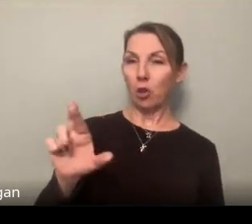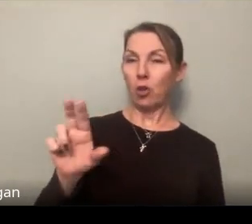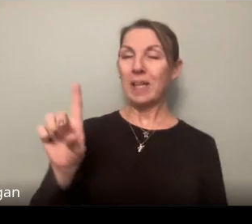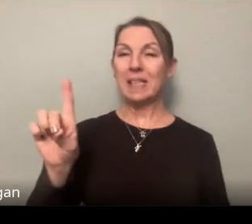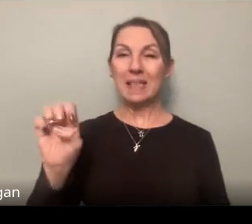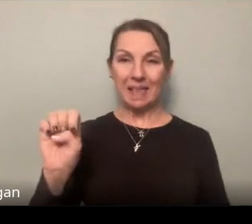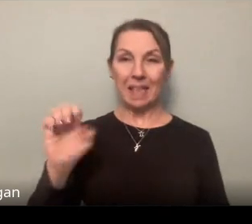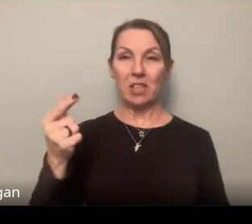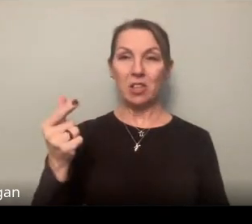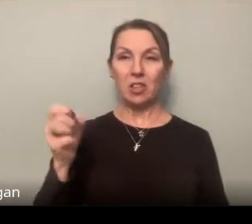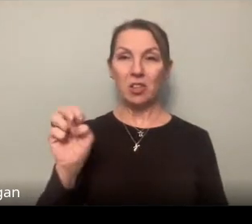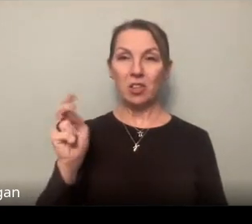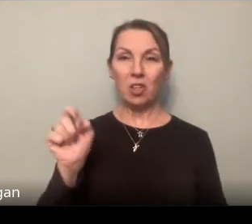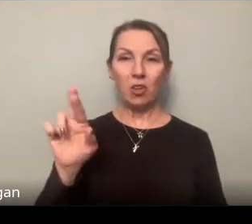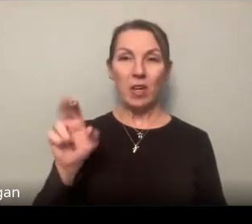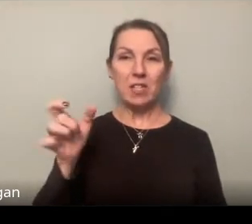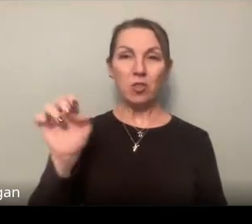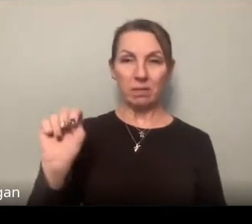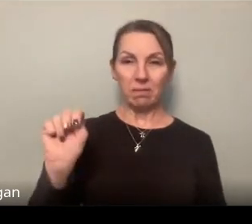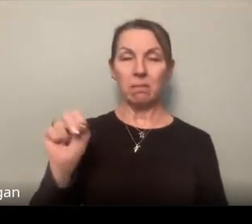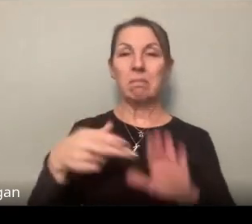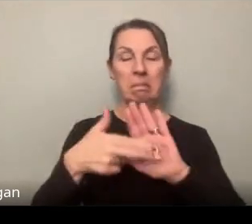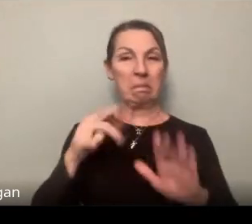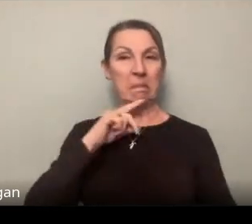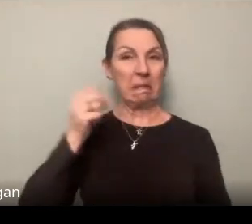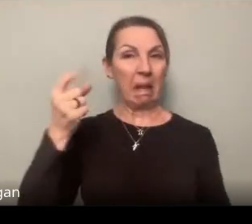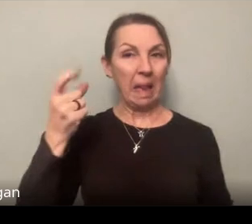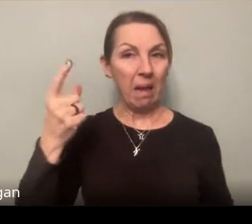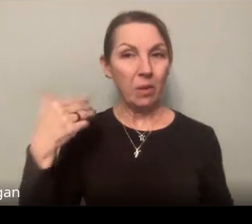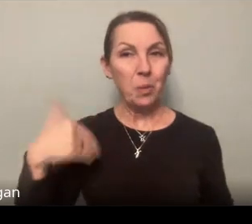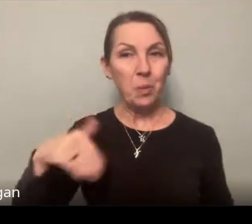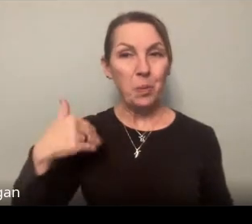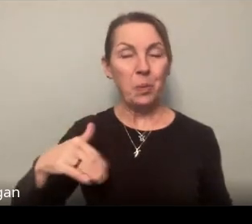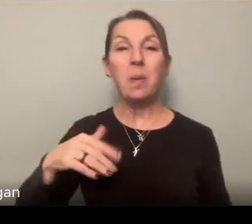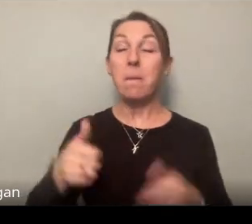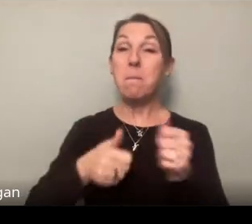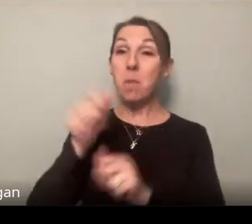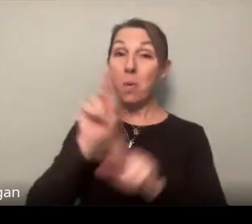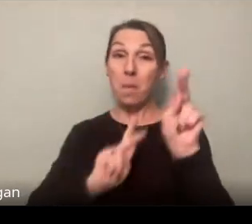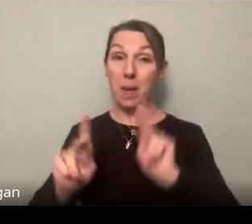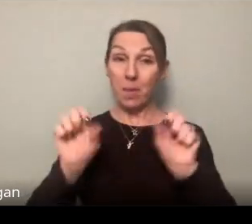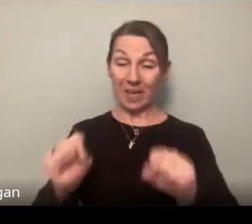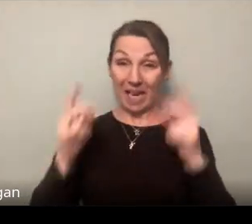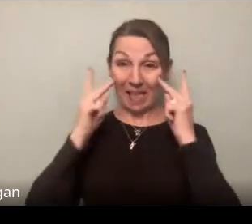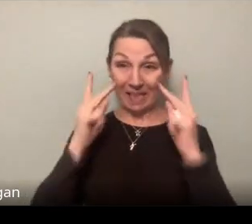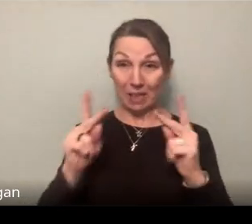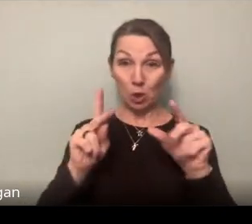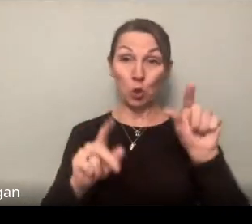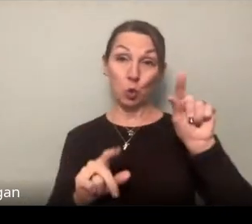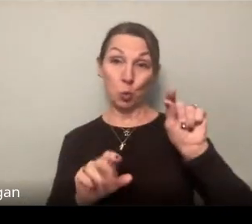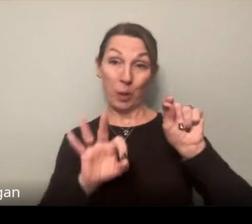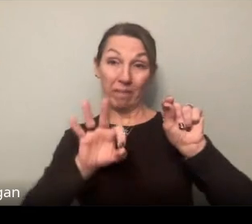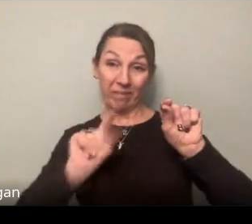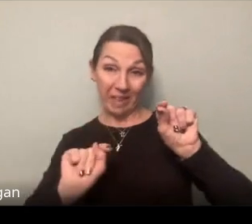I was diagnosed when I was 11 years old. And so basically what most people can see at like 20 feet, I need